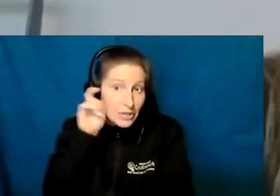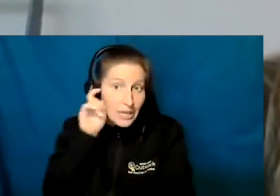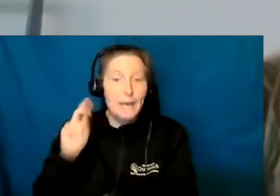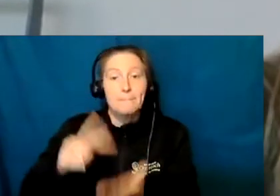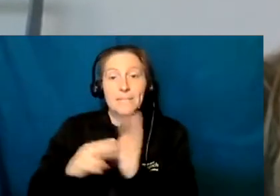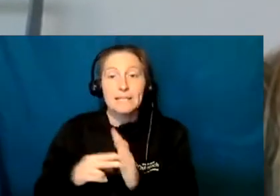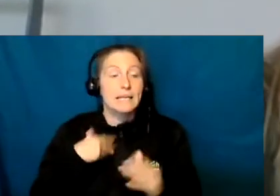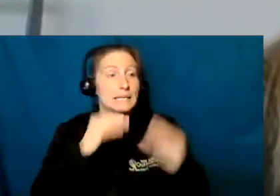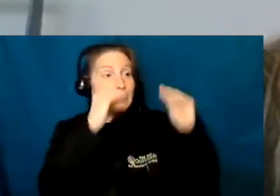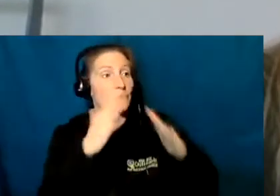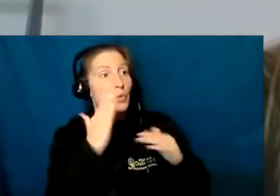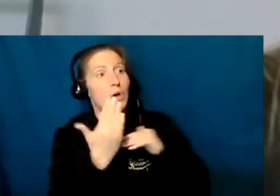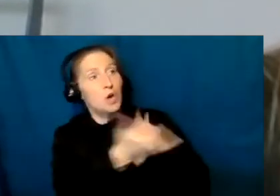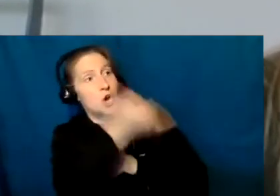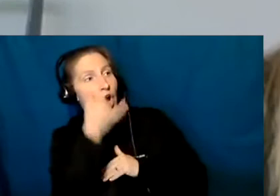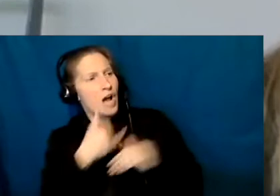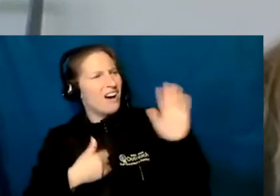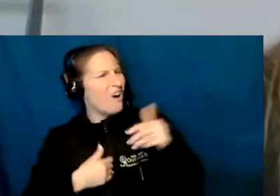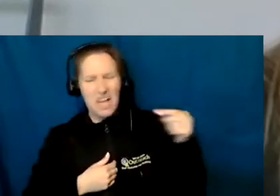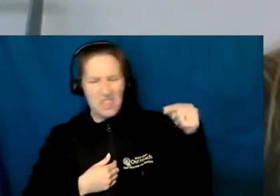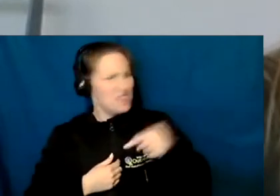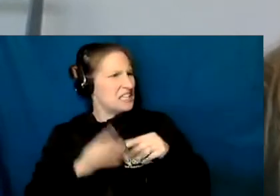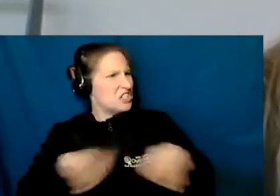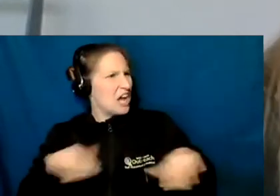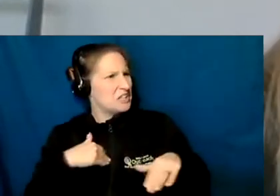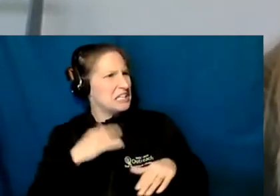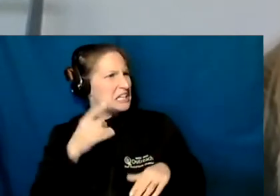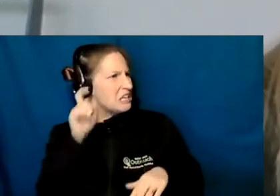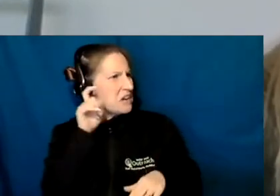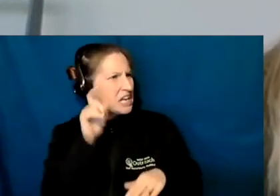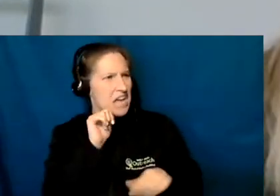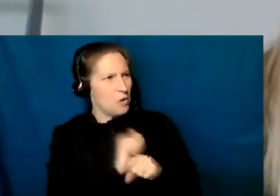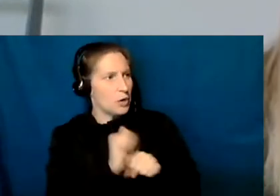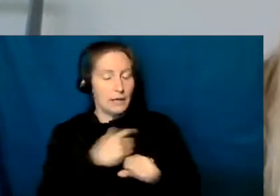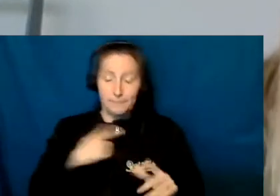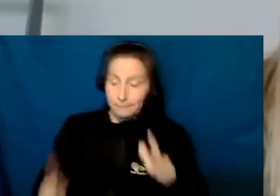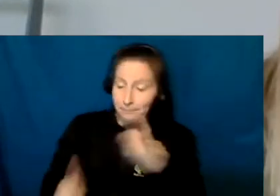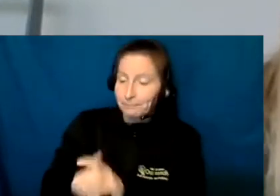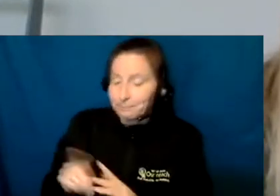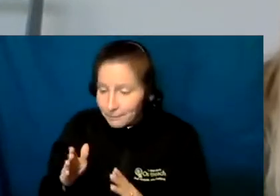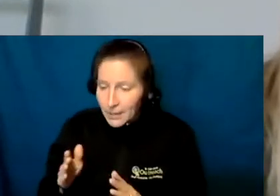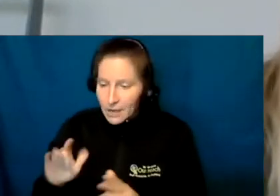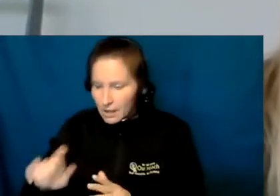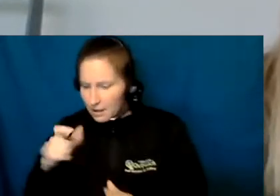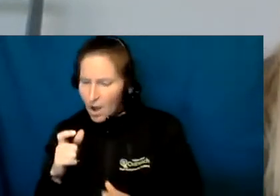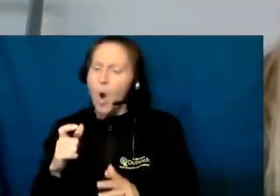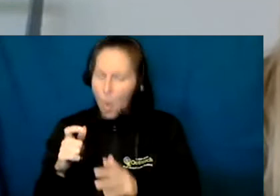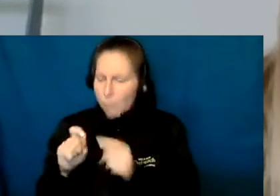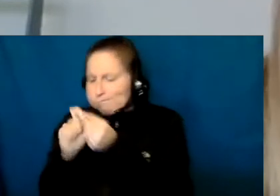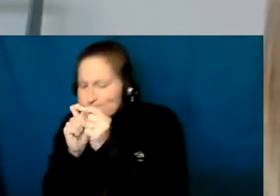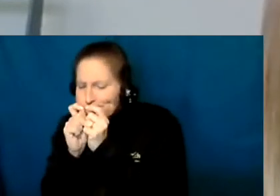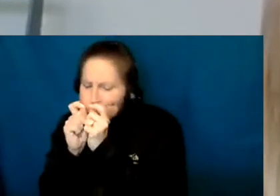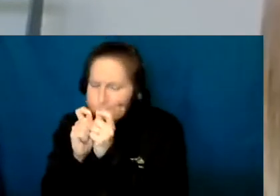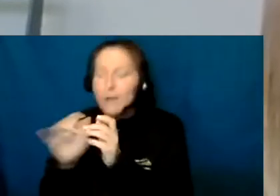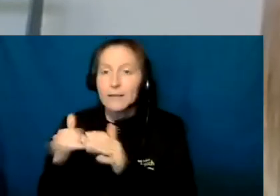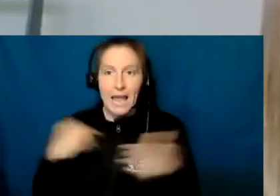calls me and says, Johnny's hearing aid's not working. And then I show up and figure out what the problem is, and sometimes get to fix it on the spot. And then everyone gets really happy